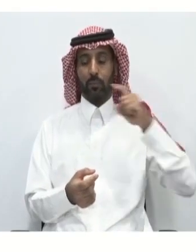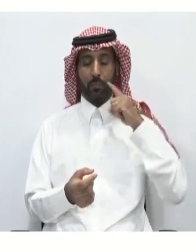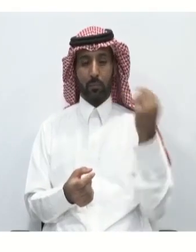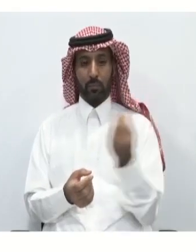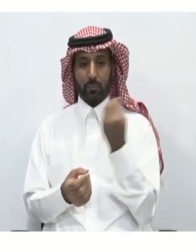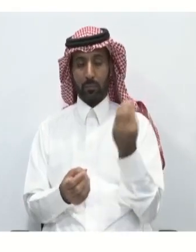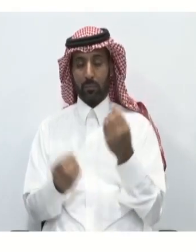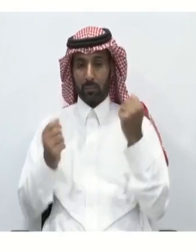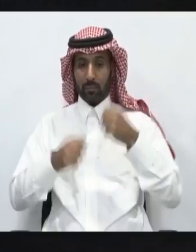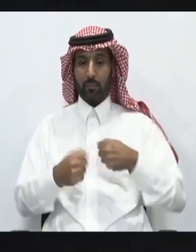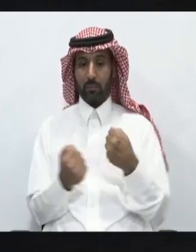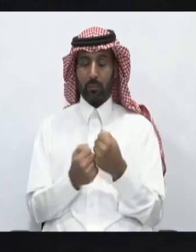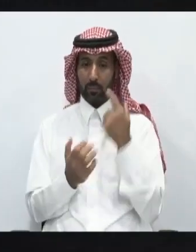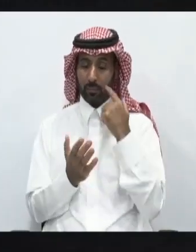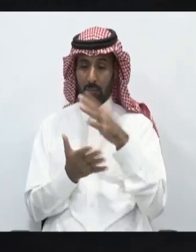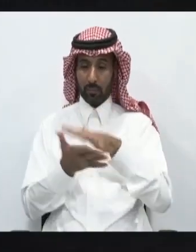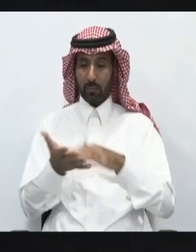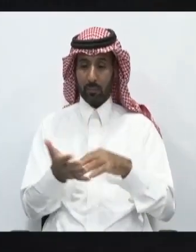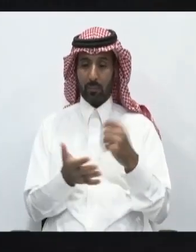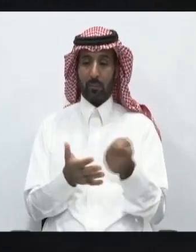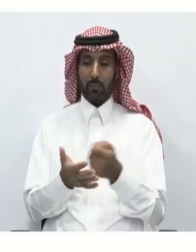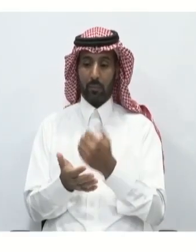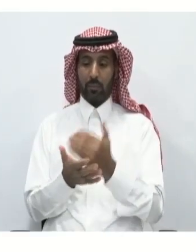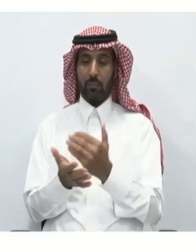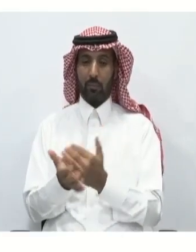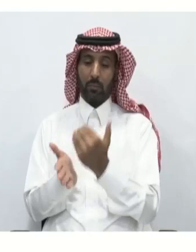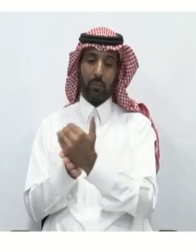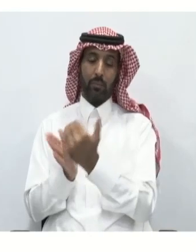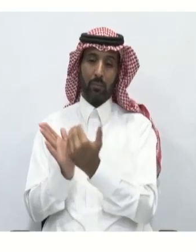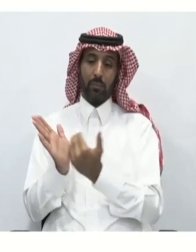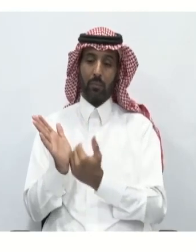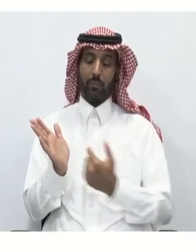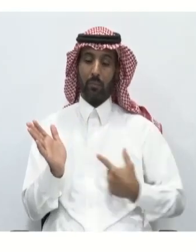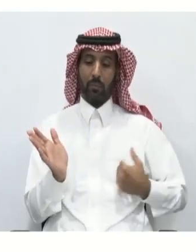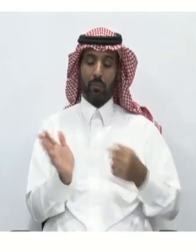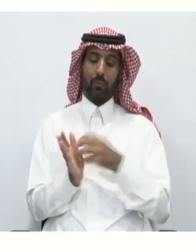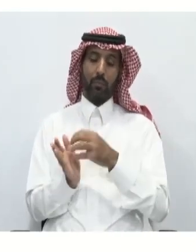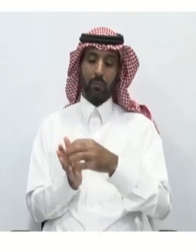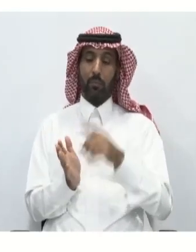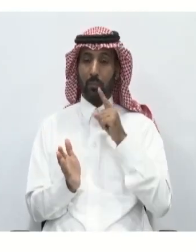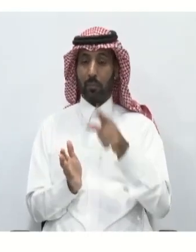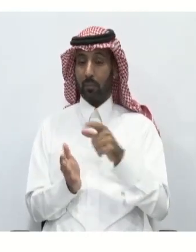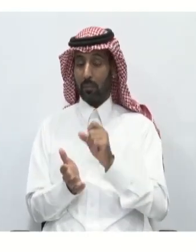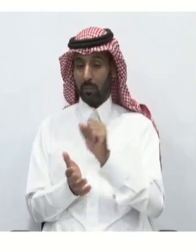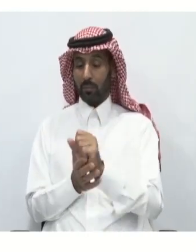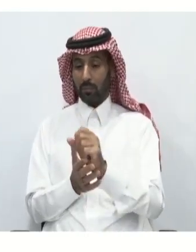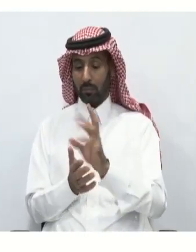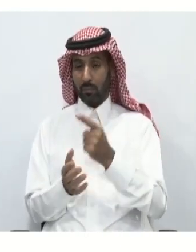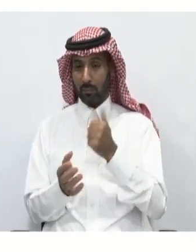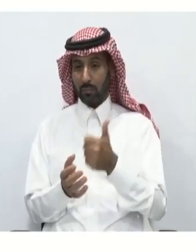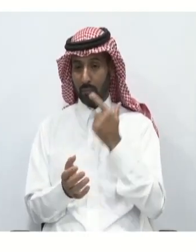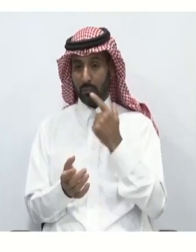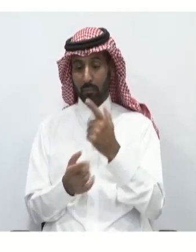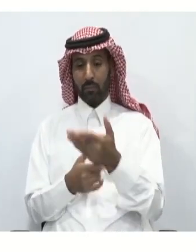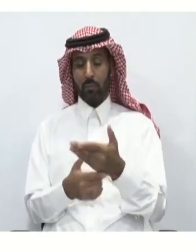the chart, which we'll be seeing later. Then list the names of places in your country that are good for